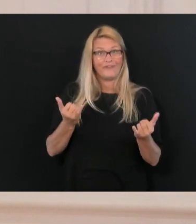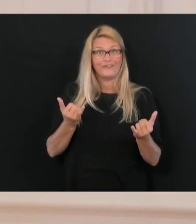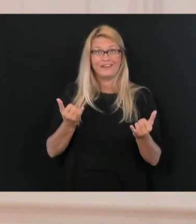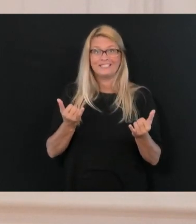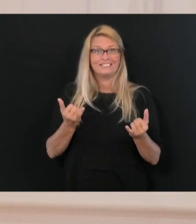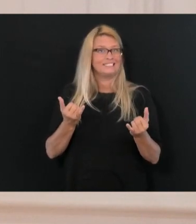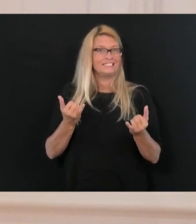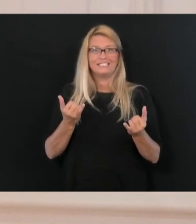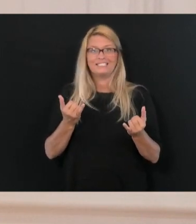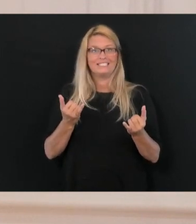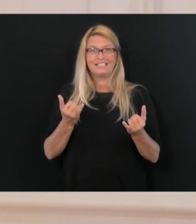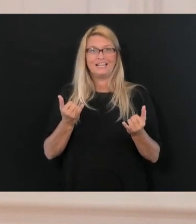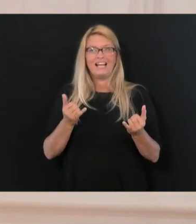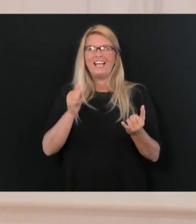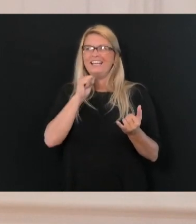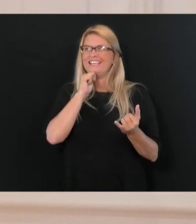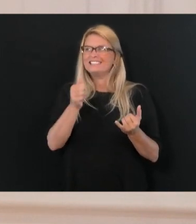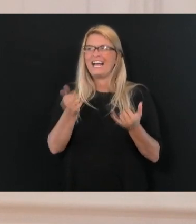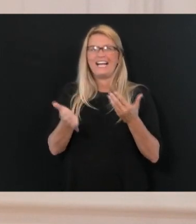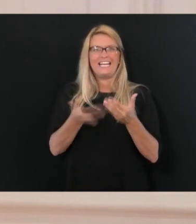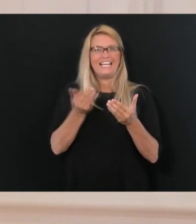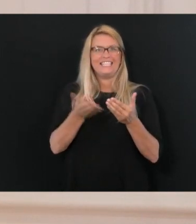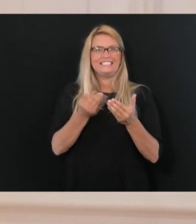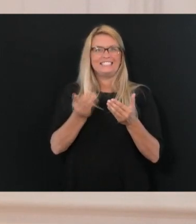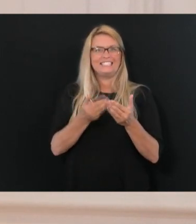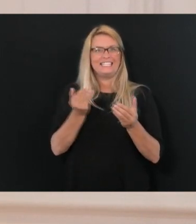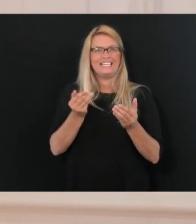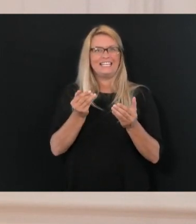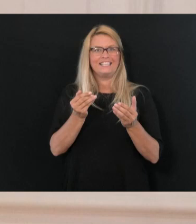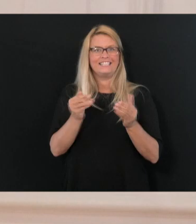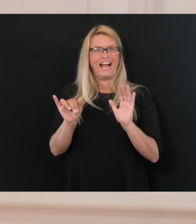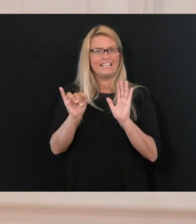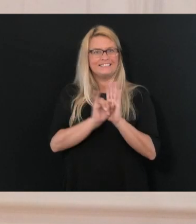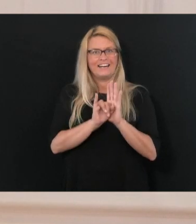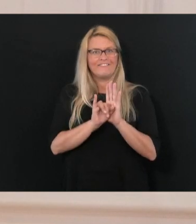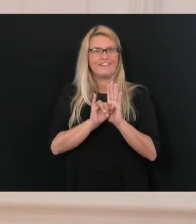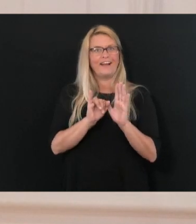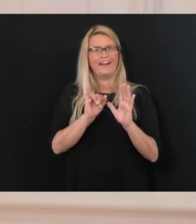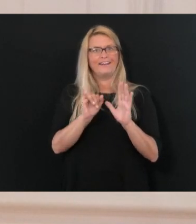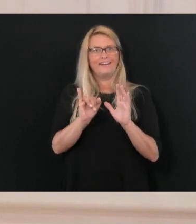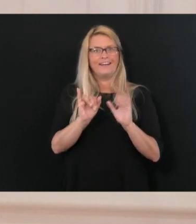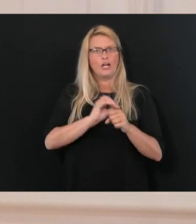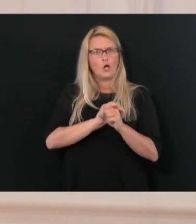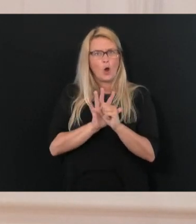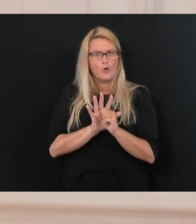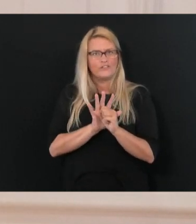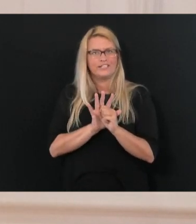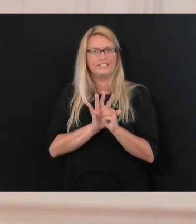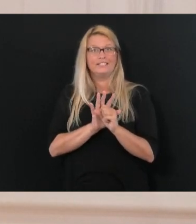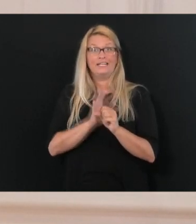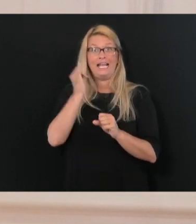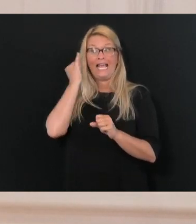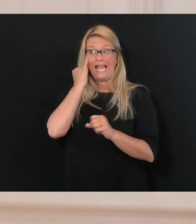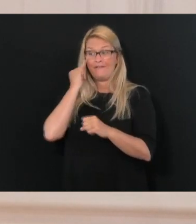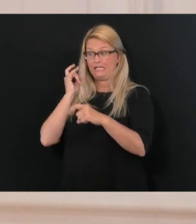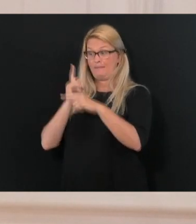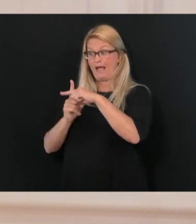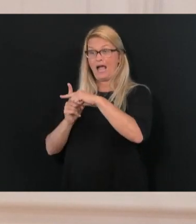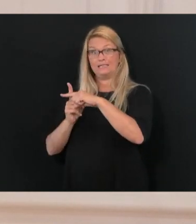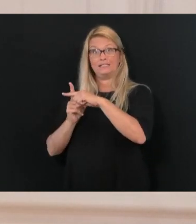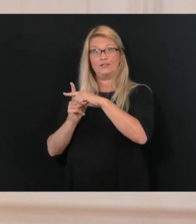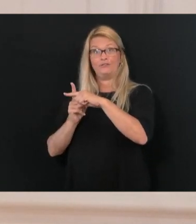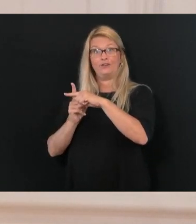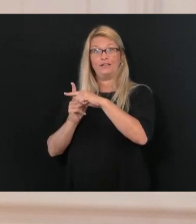nearly as good at picking up COVID as the PCR test is. But if the test is positive, then